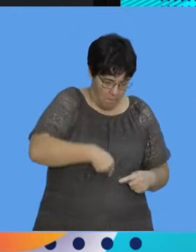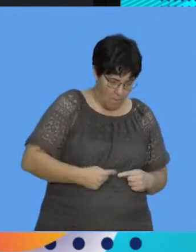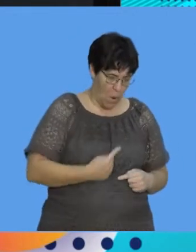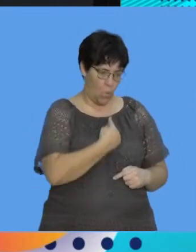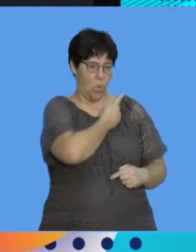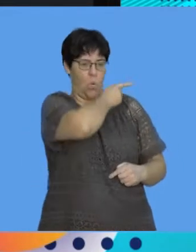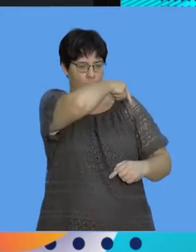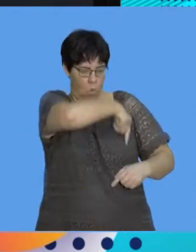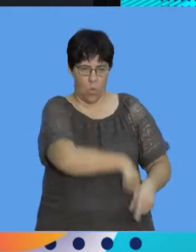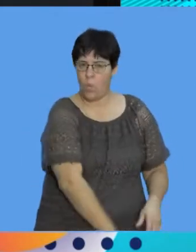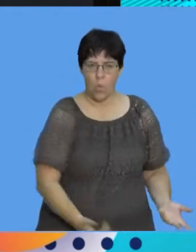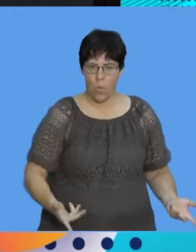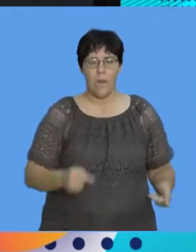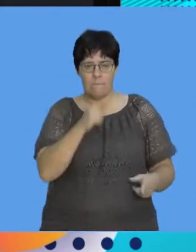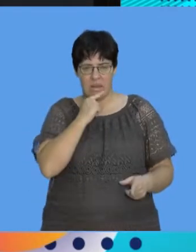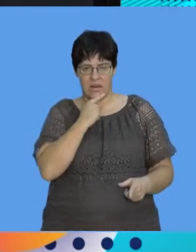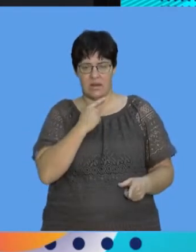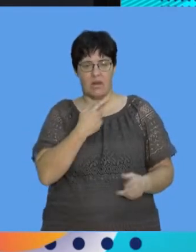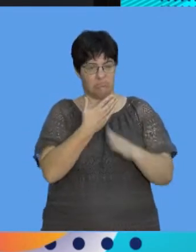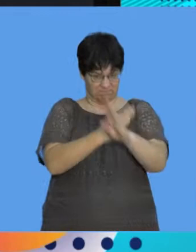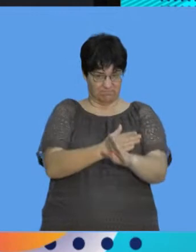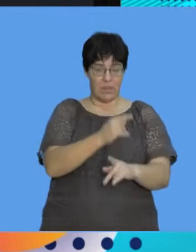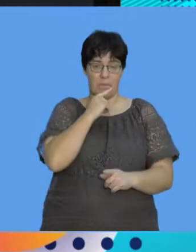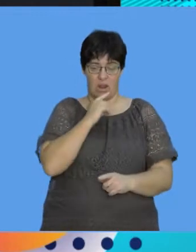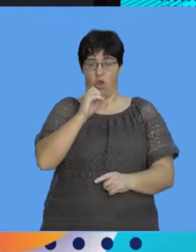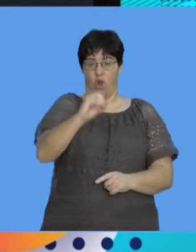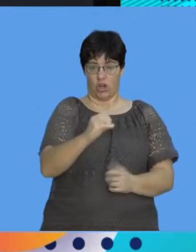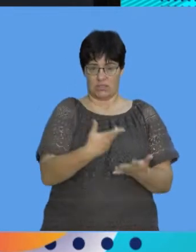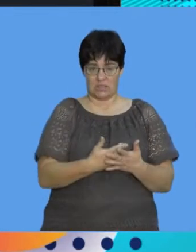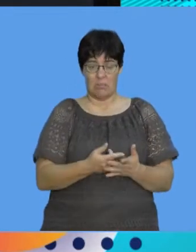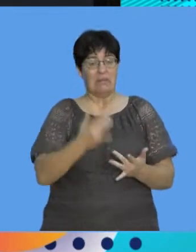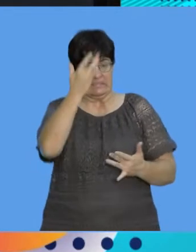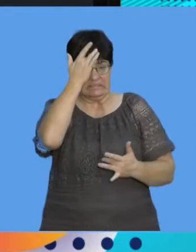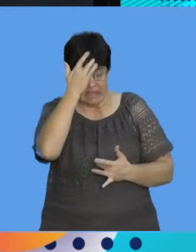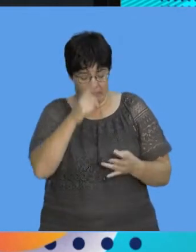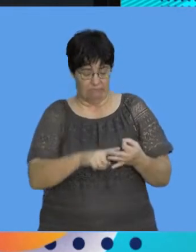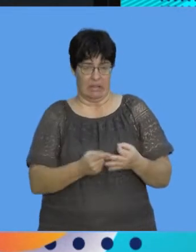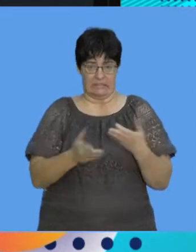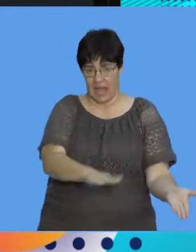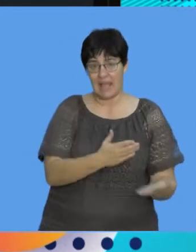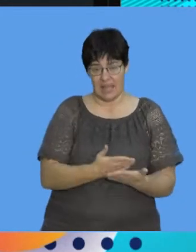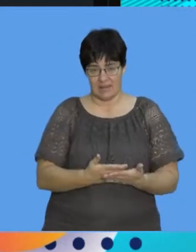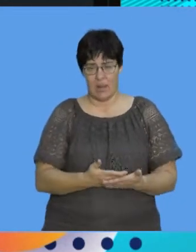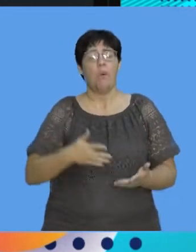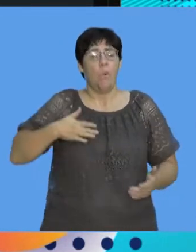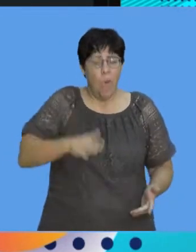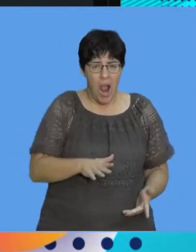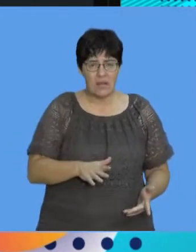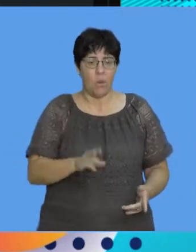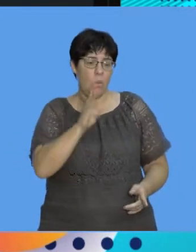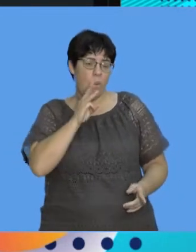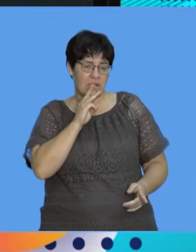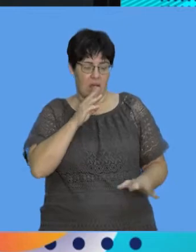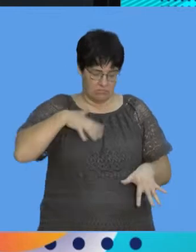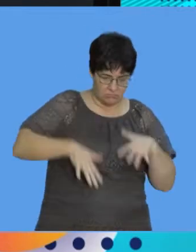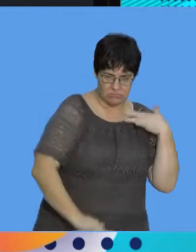what could happen? I could get a blood clot, I could get sick, maybe I could even die. All right, so transport, where I want water, what